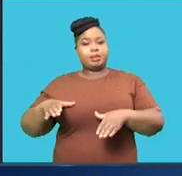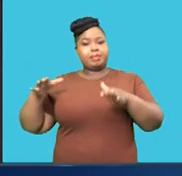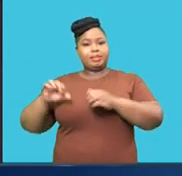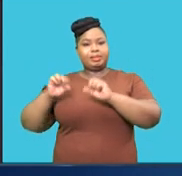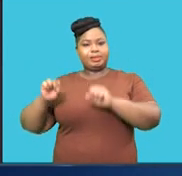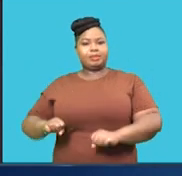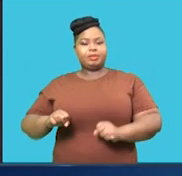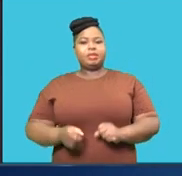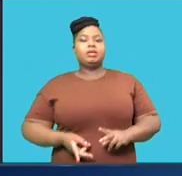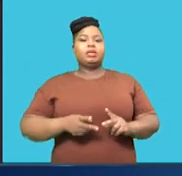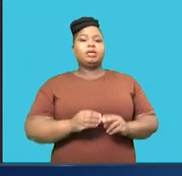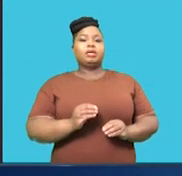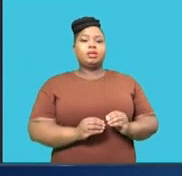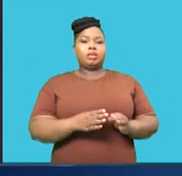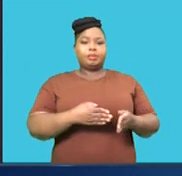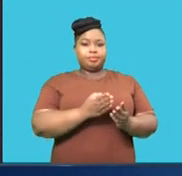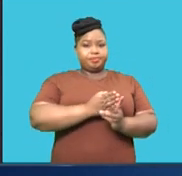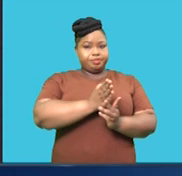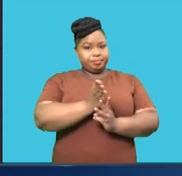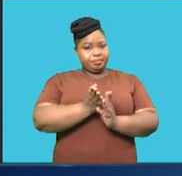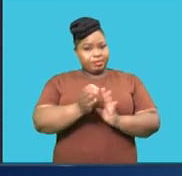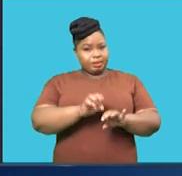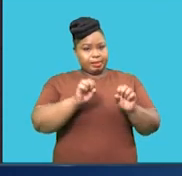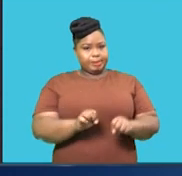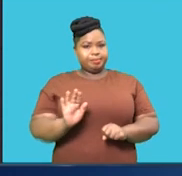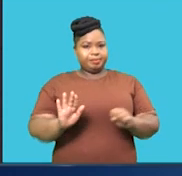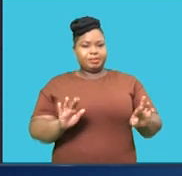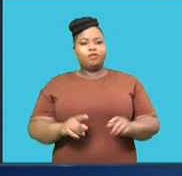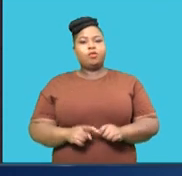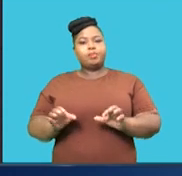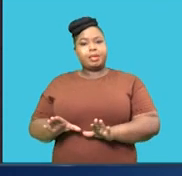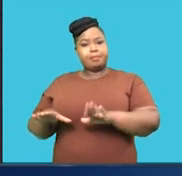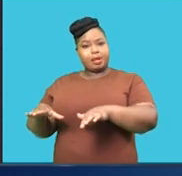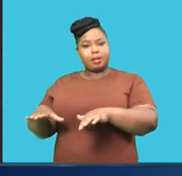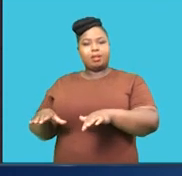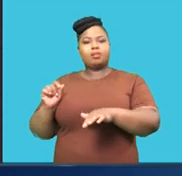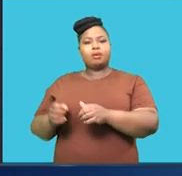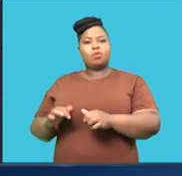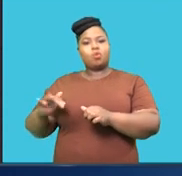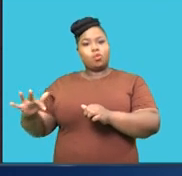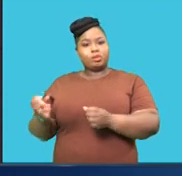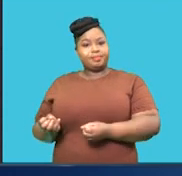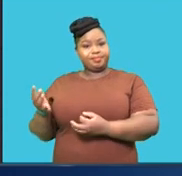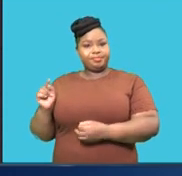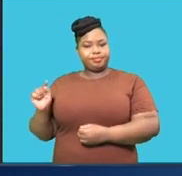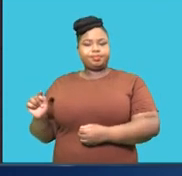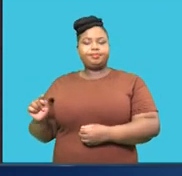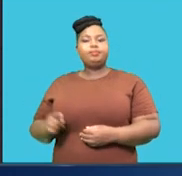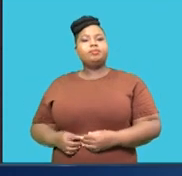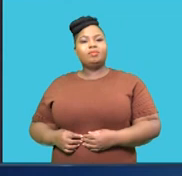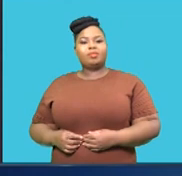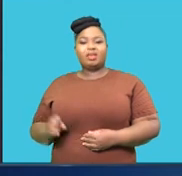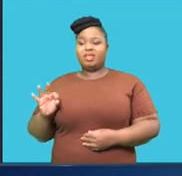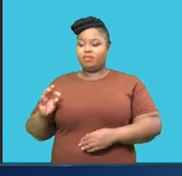and the reticulation system gets to be understood. From a bulk point of view, when there